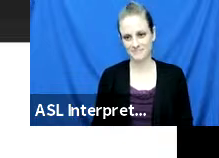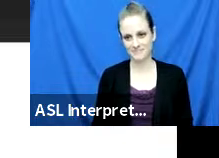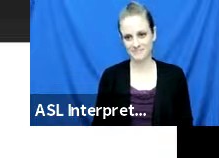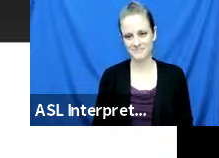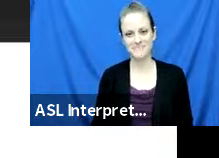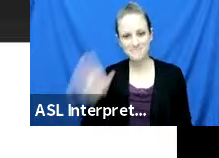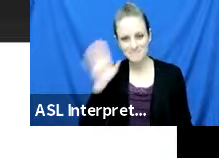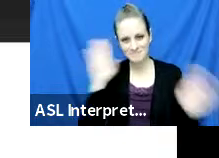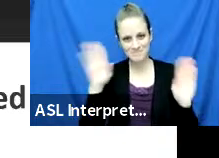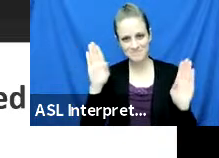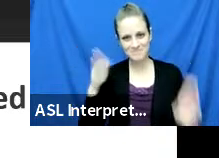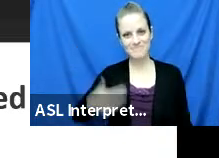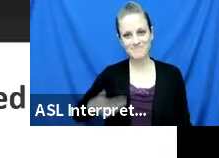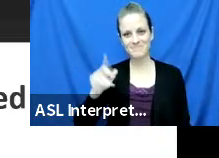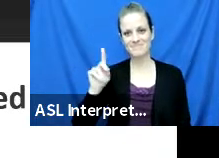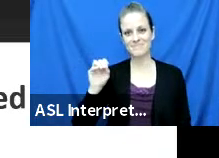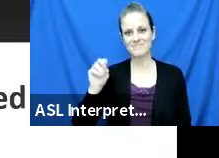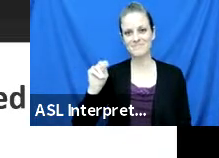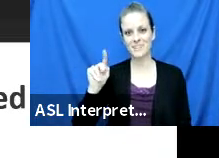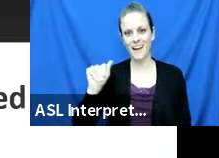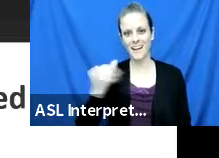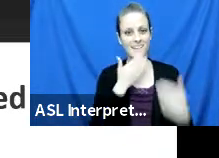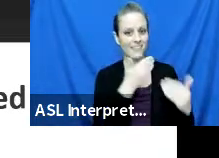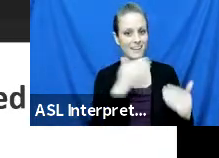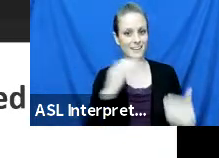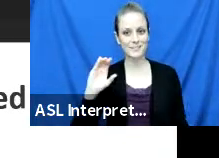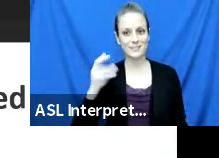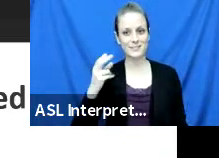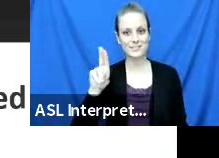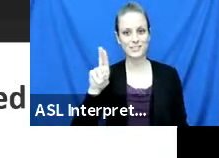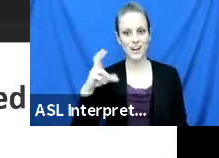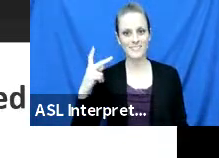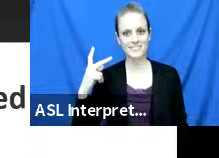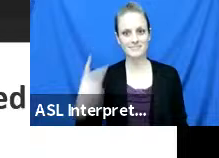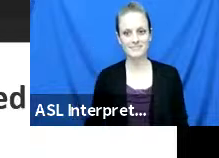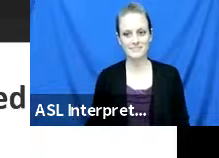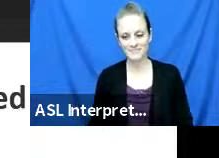All right. Thank you, Chuck.